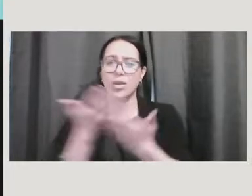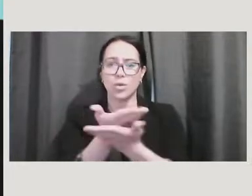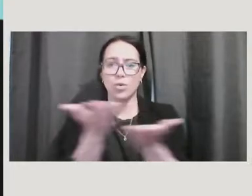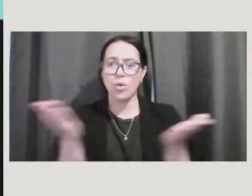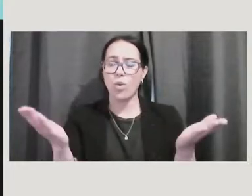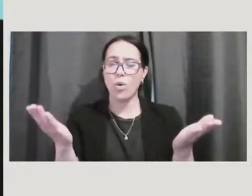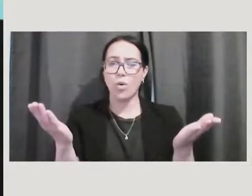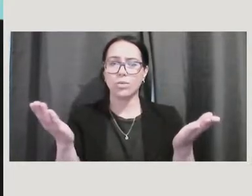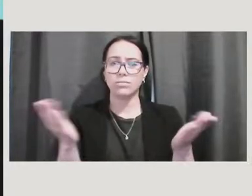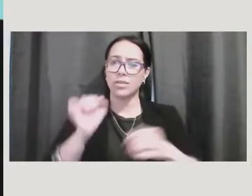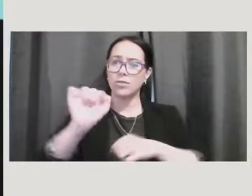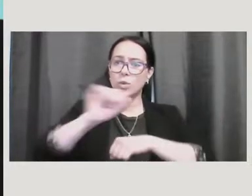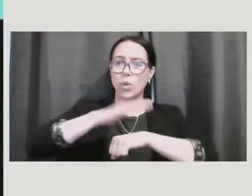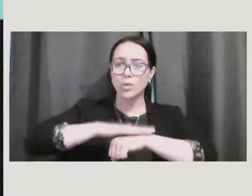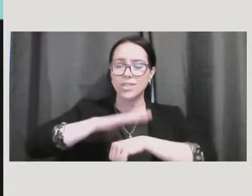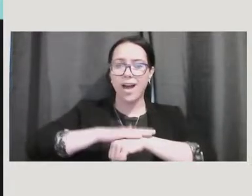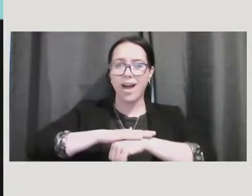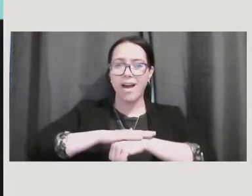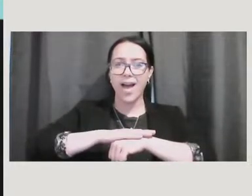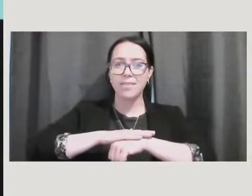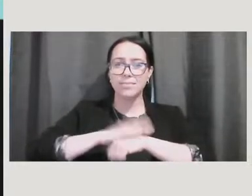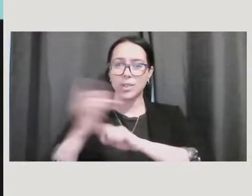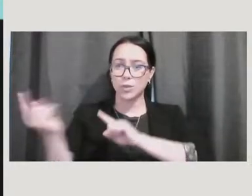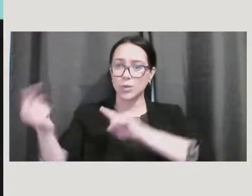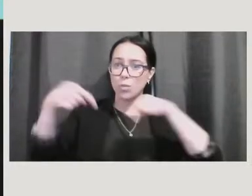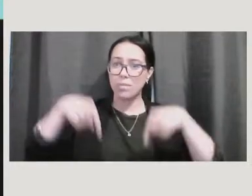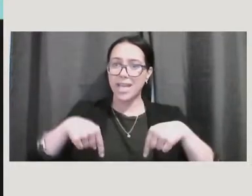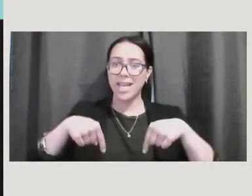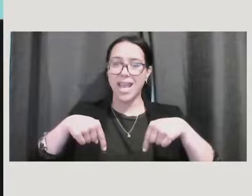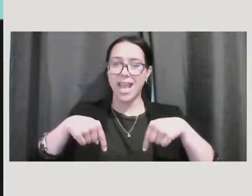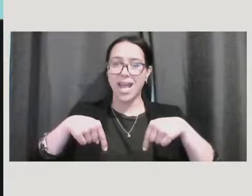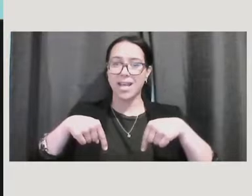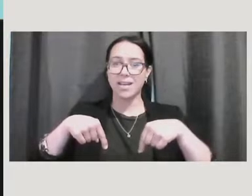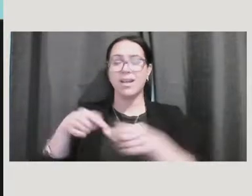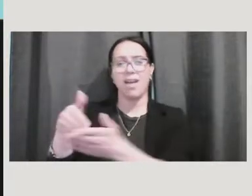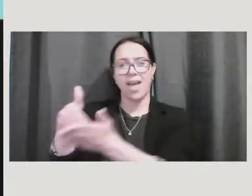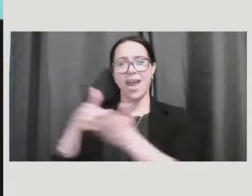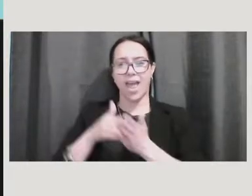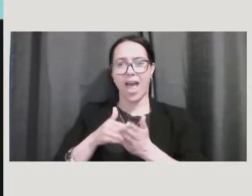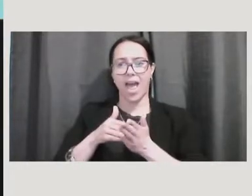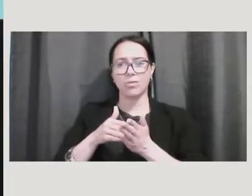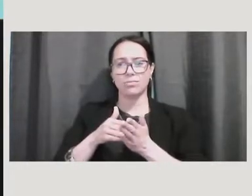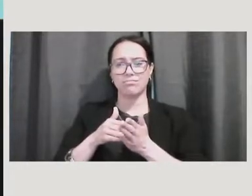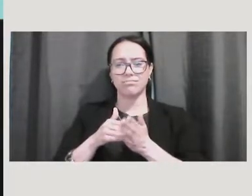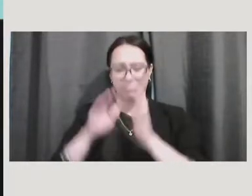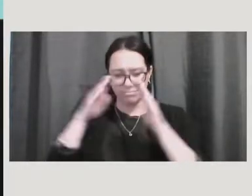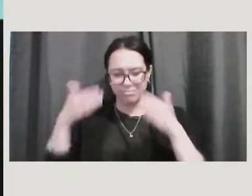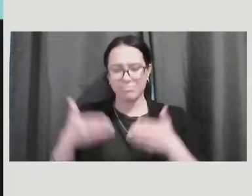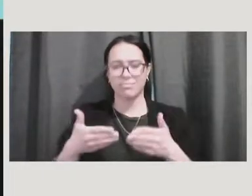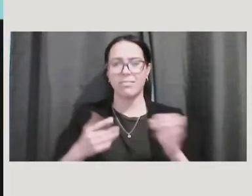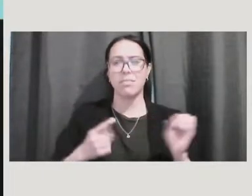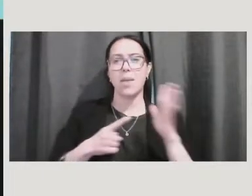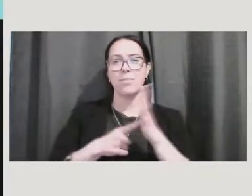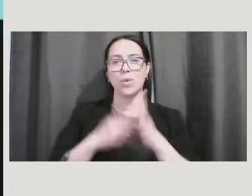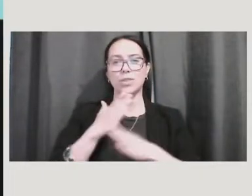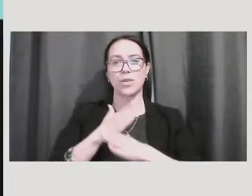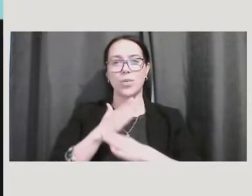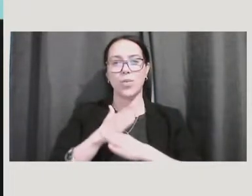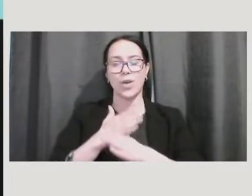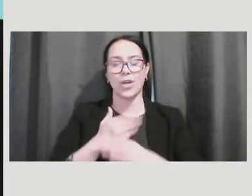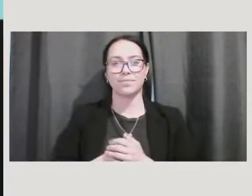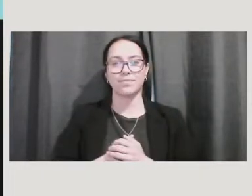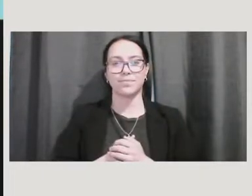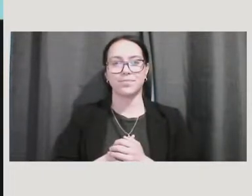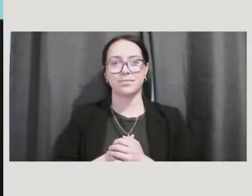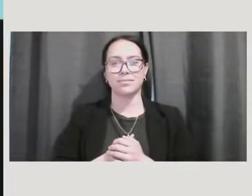to be here and help us do some important work somebody once said that the purpose